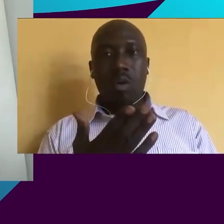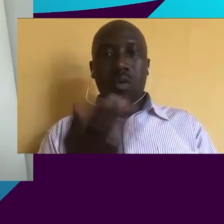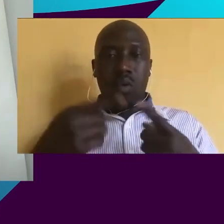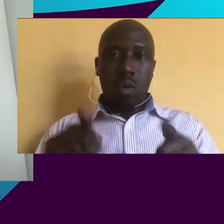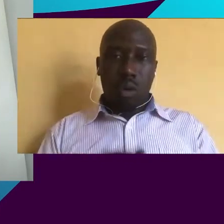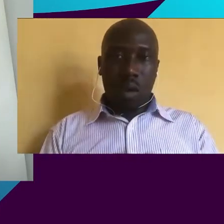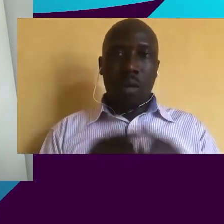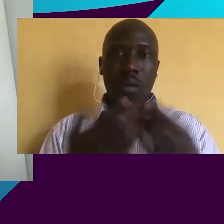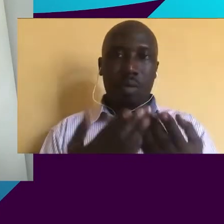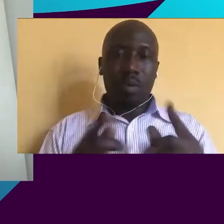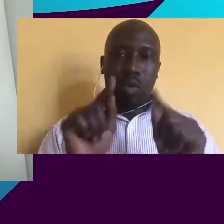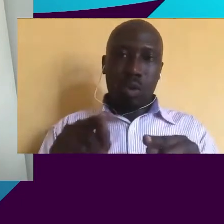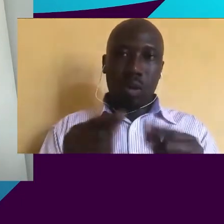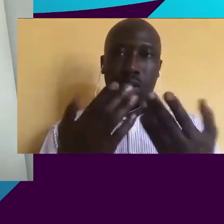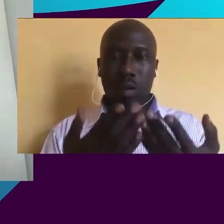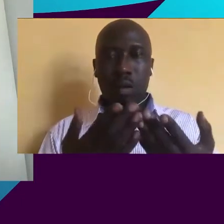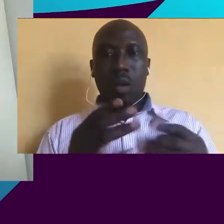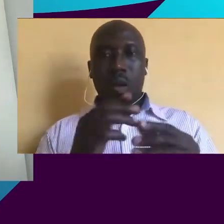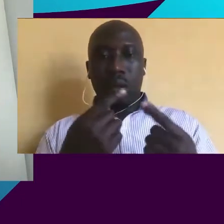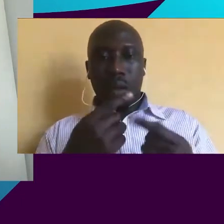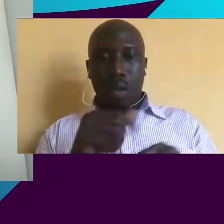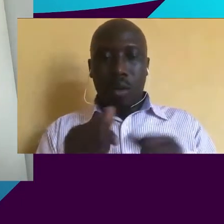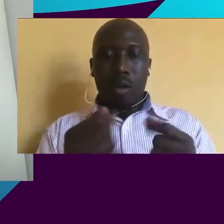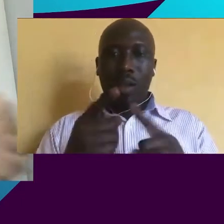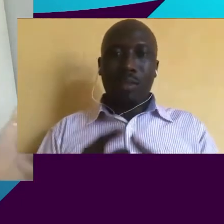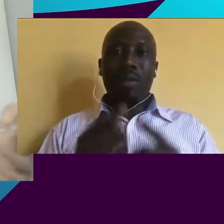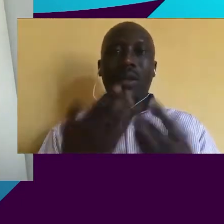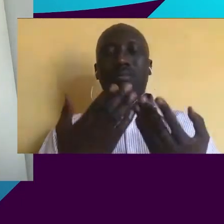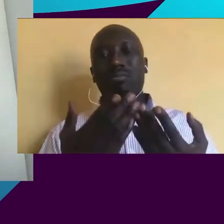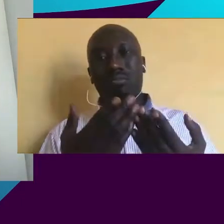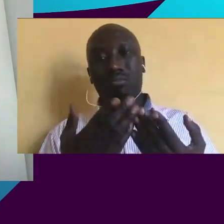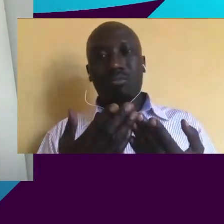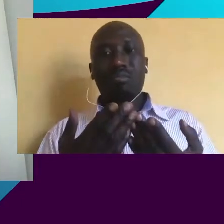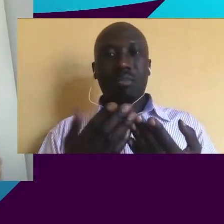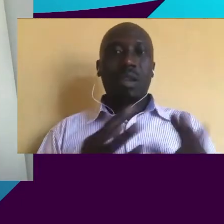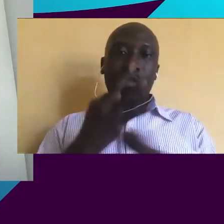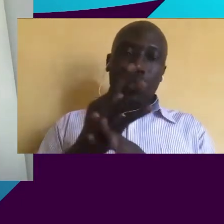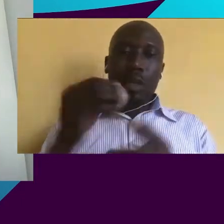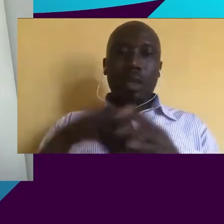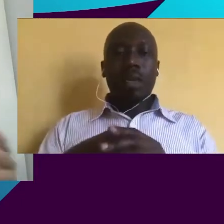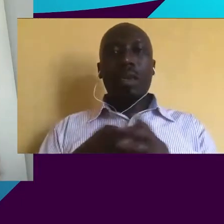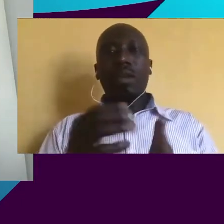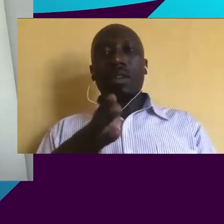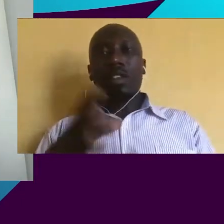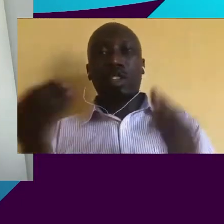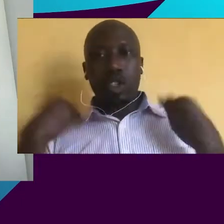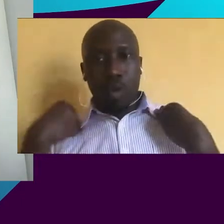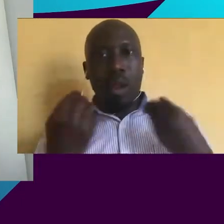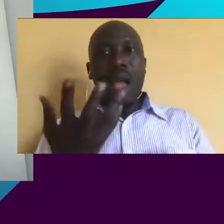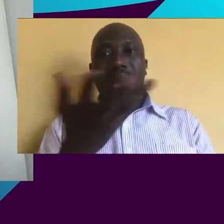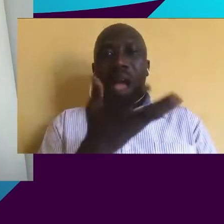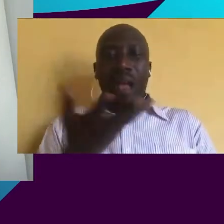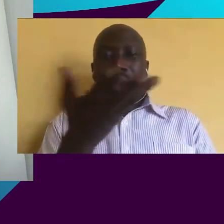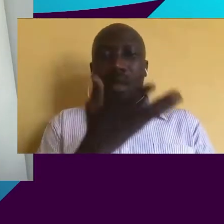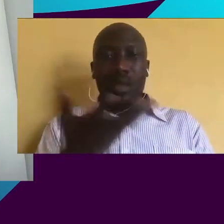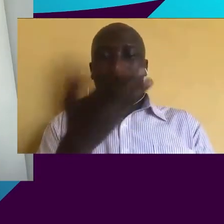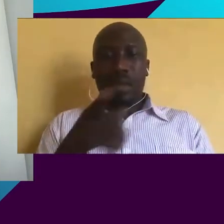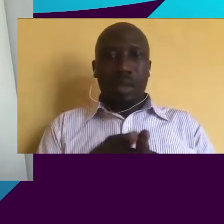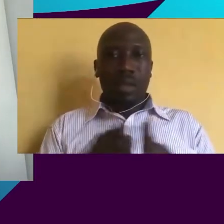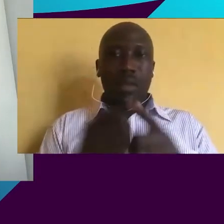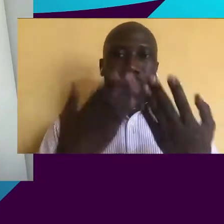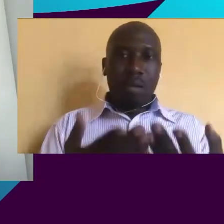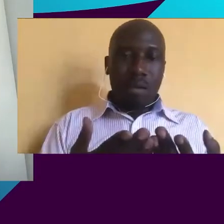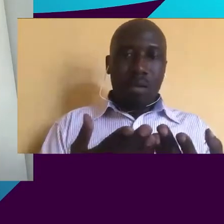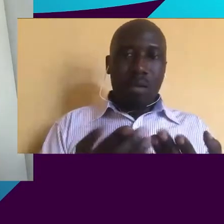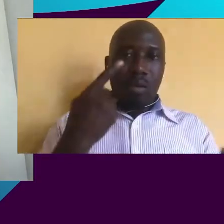careers event about different careers in sports, whether that's an analyst for looking at how far people run in a game, or whether that was a